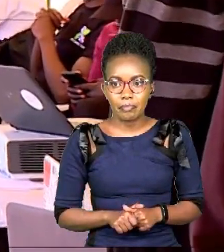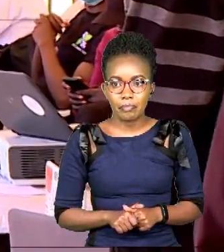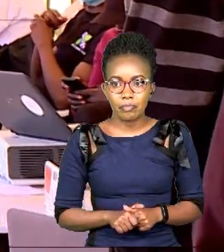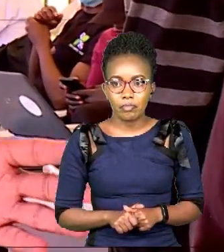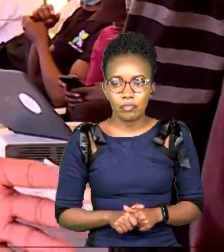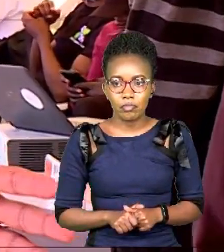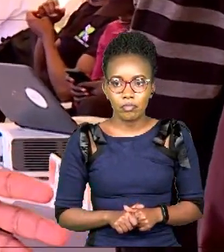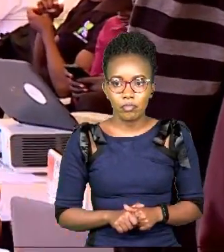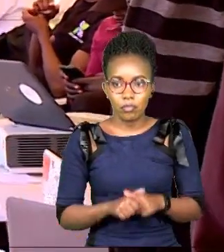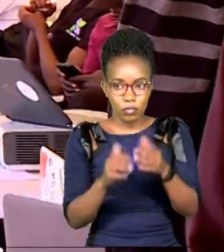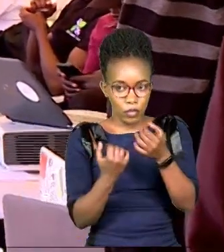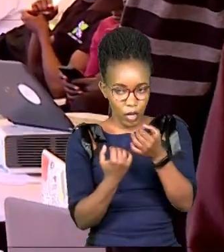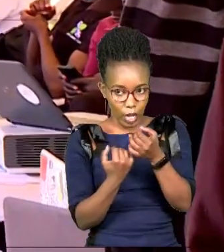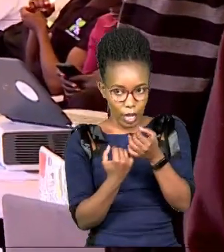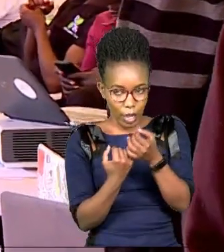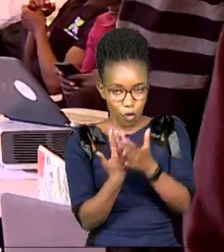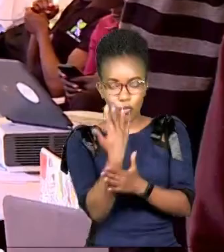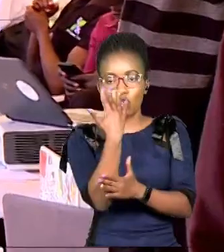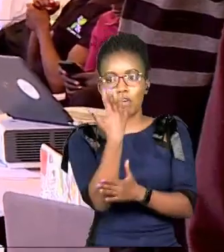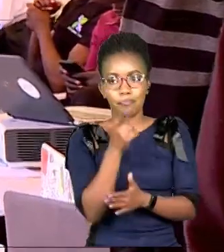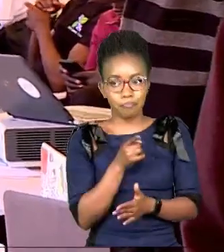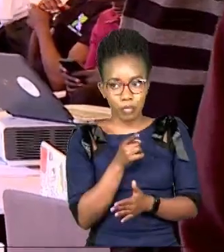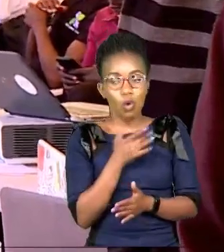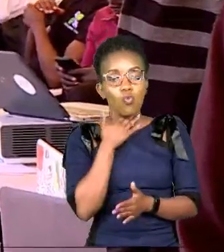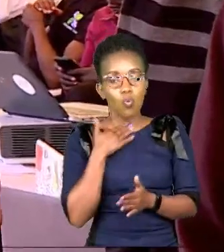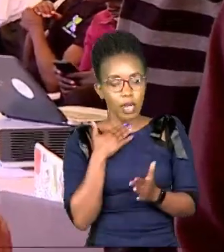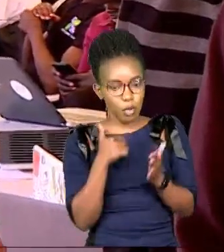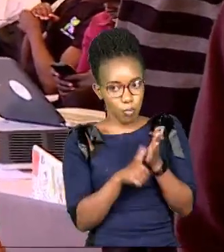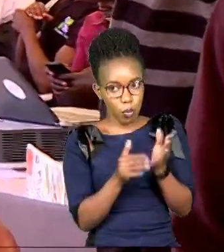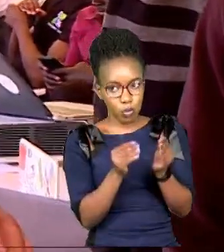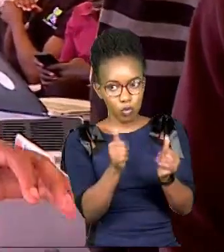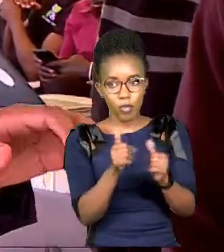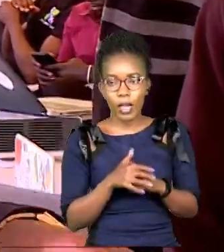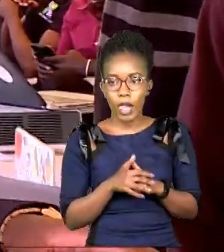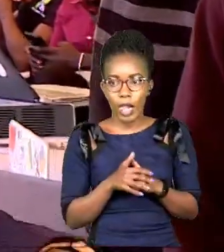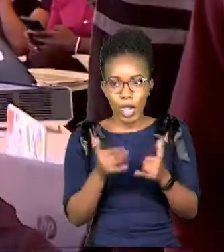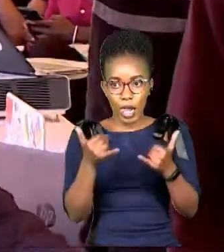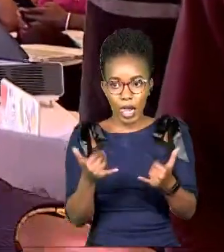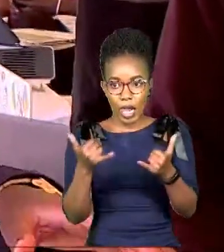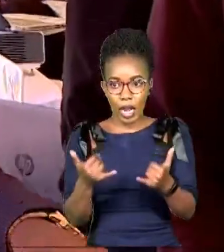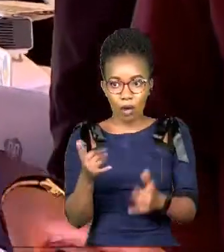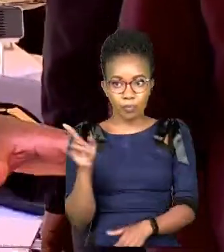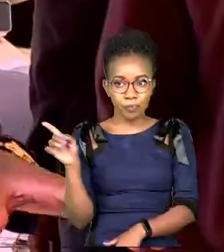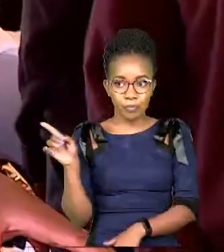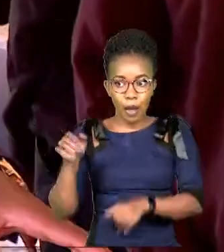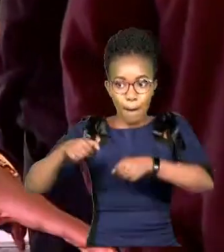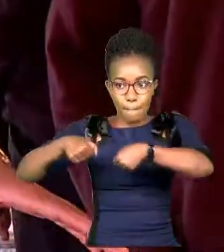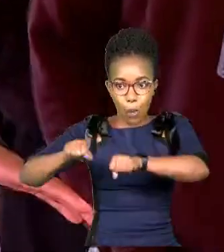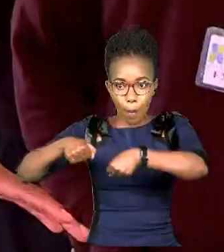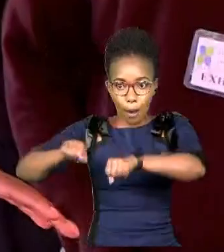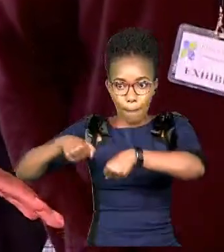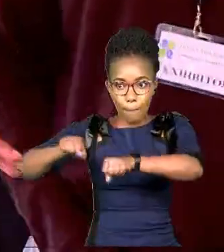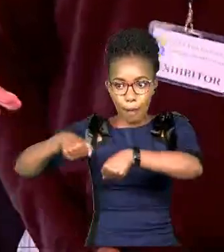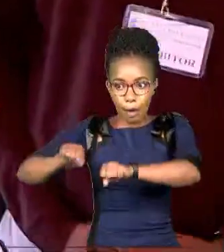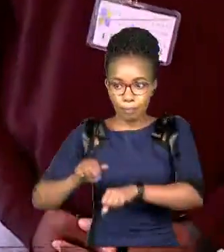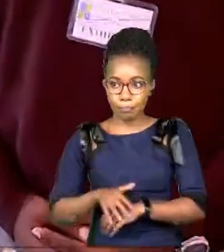Now, with most innovations comes the desire to solve a problem in the society. With me right here is a mini tractor motorcycle. And